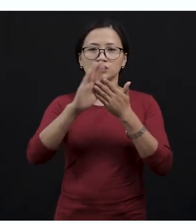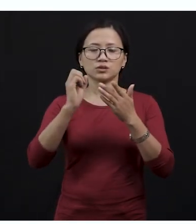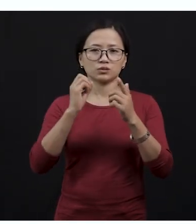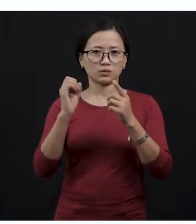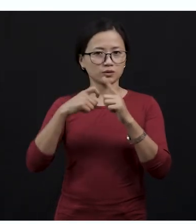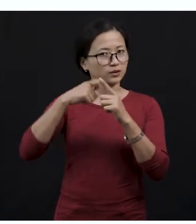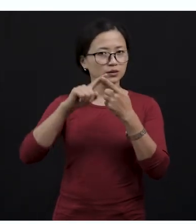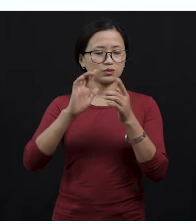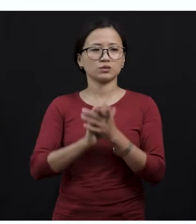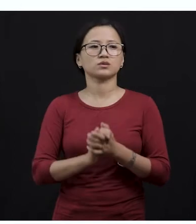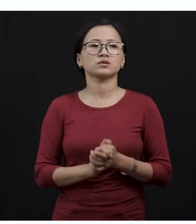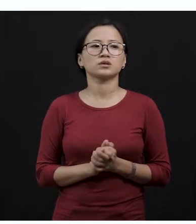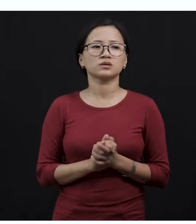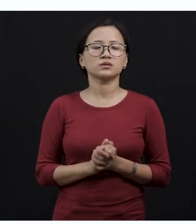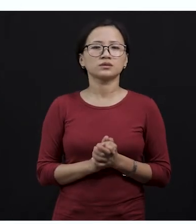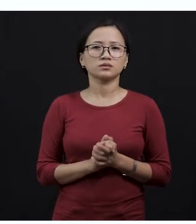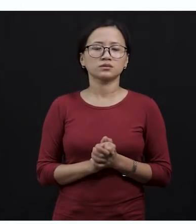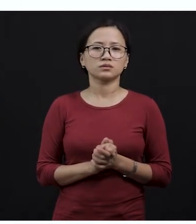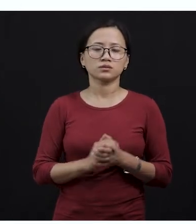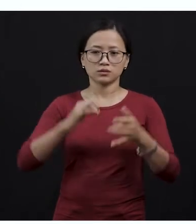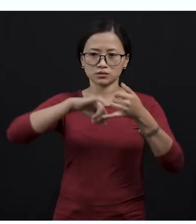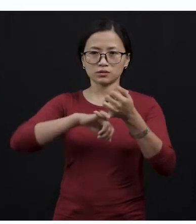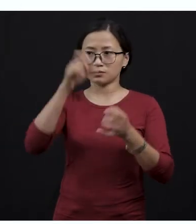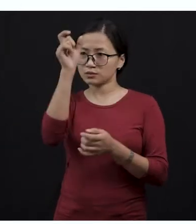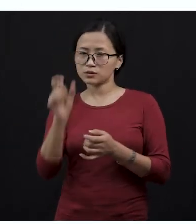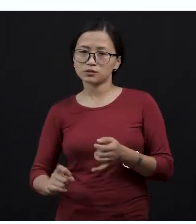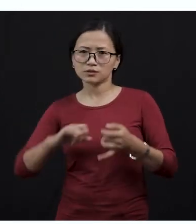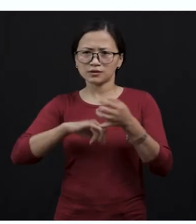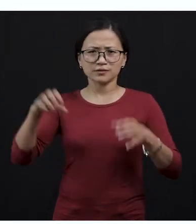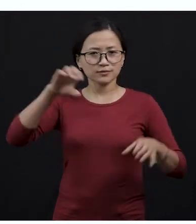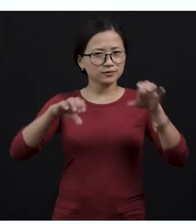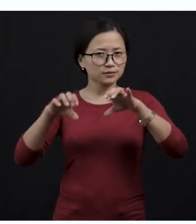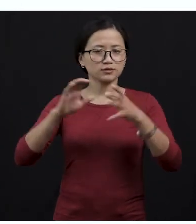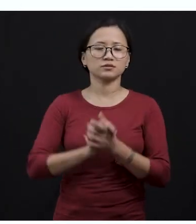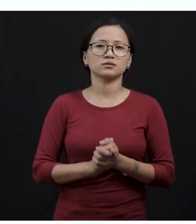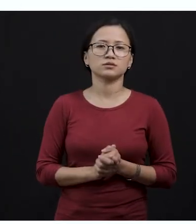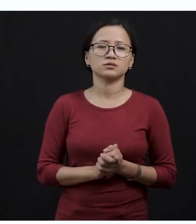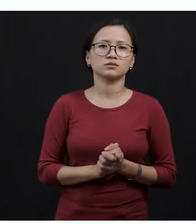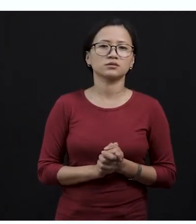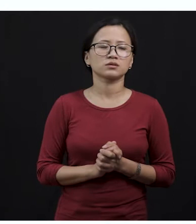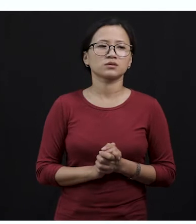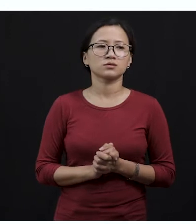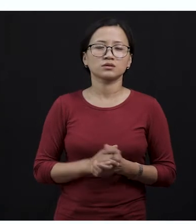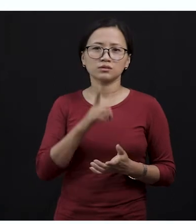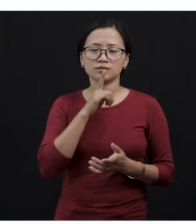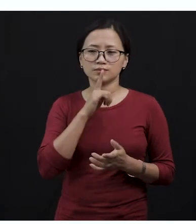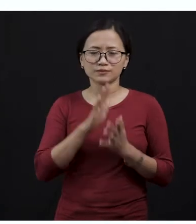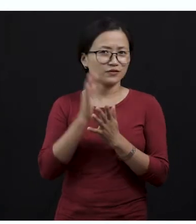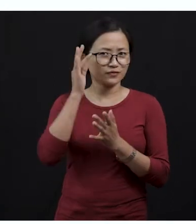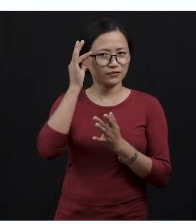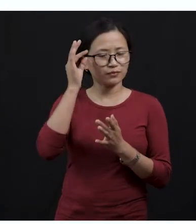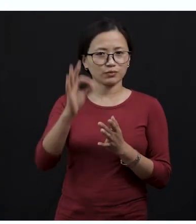person, a scientist, a biologist in 1665, very important person. Okay, keep this in mind.